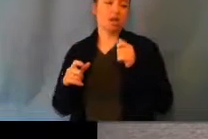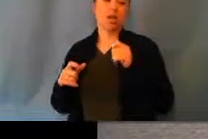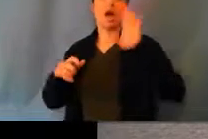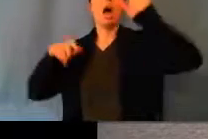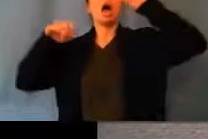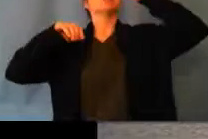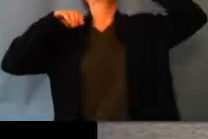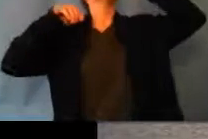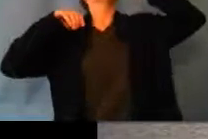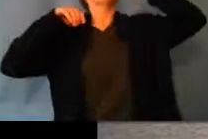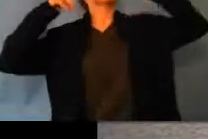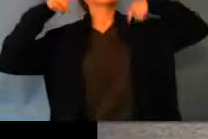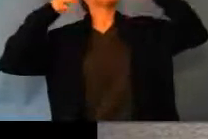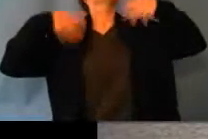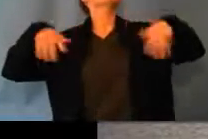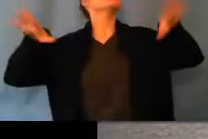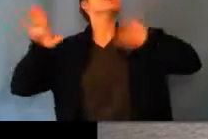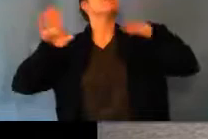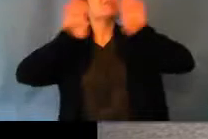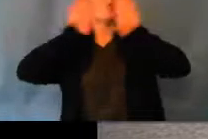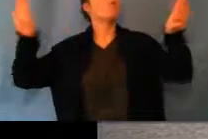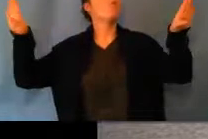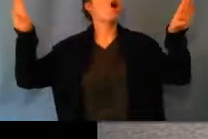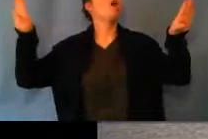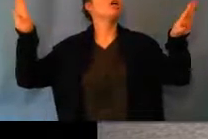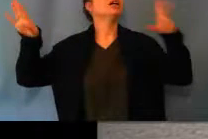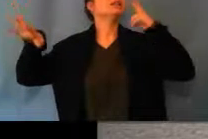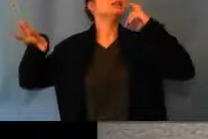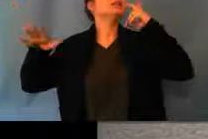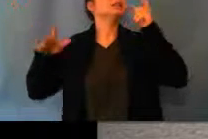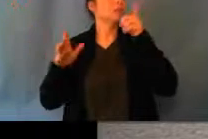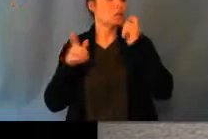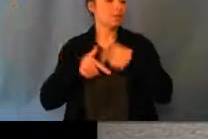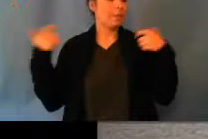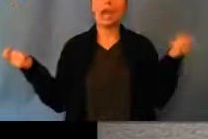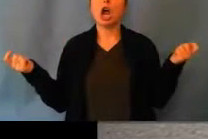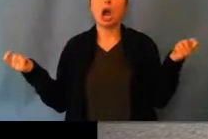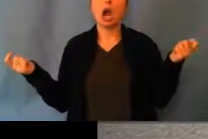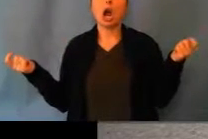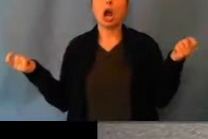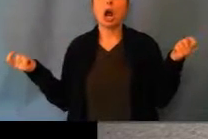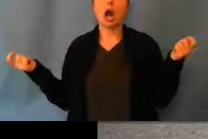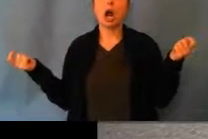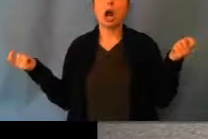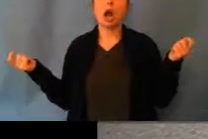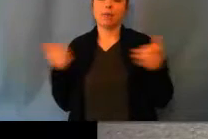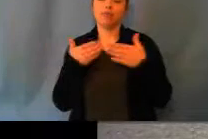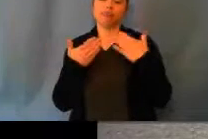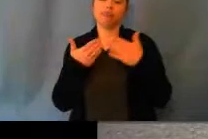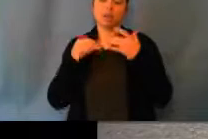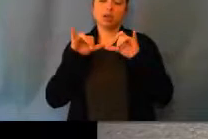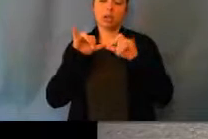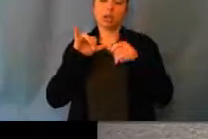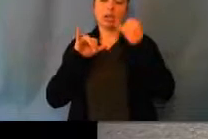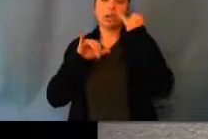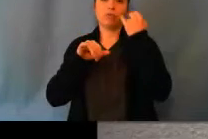called Sarah, I just finished my wall. Let's see whose is longest. It will be easy to measure if